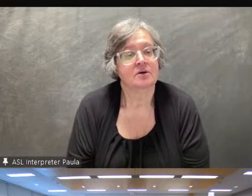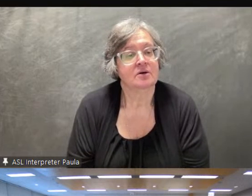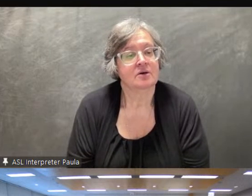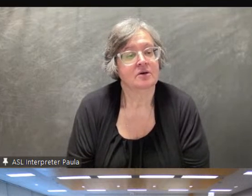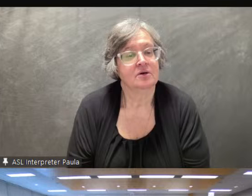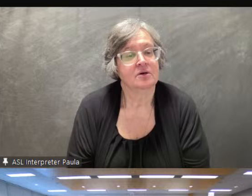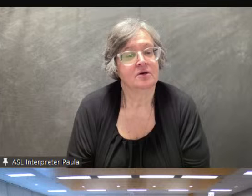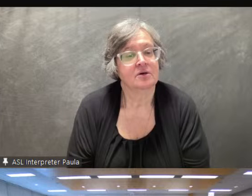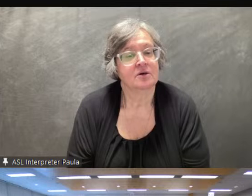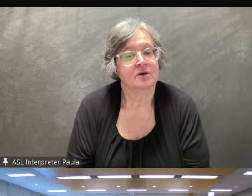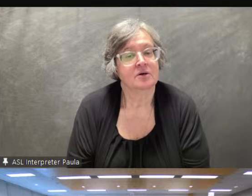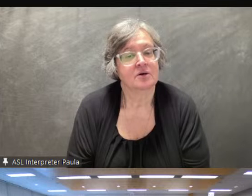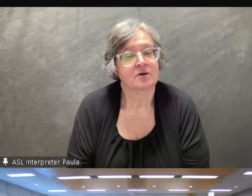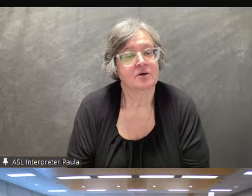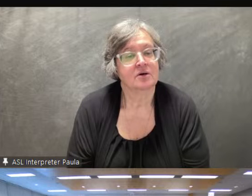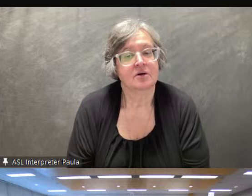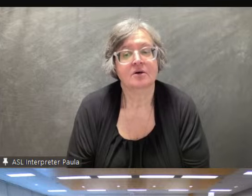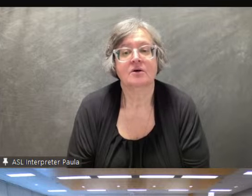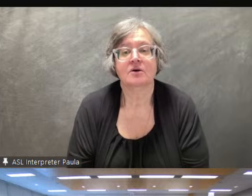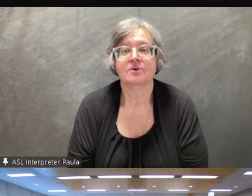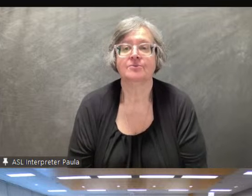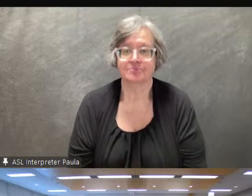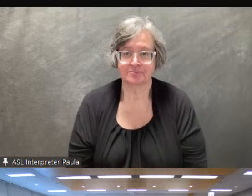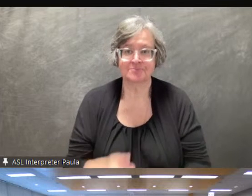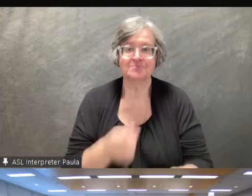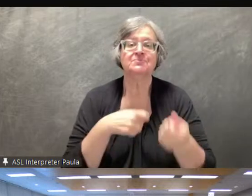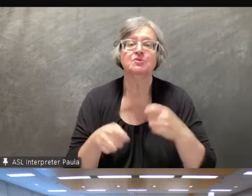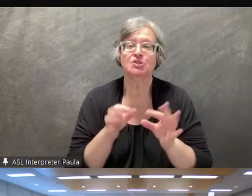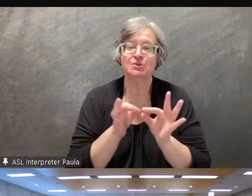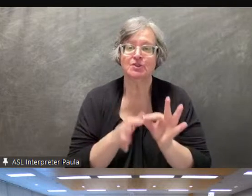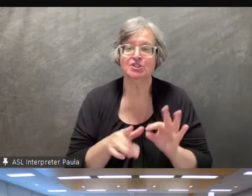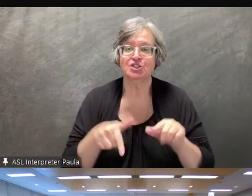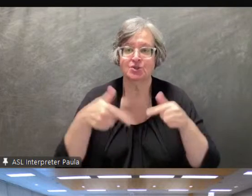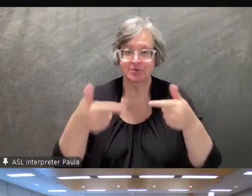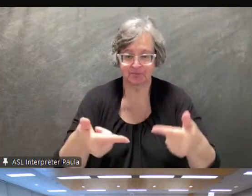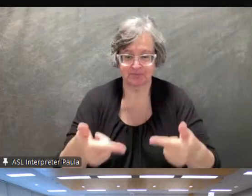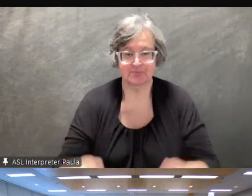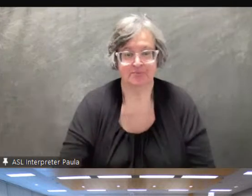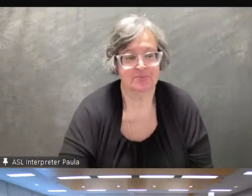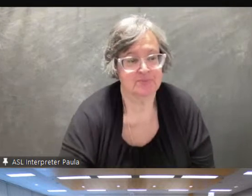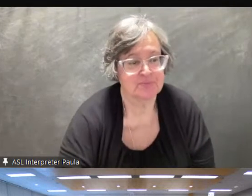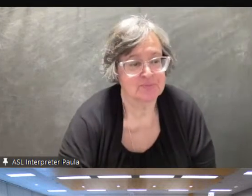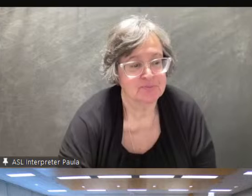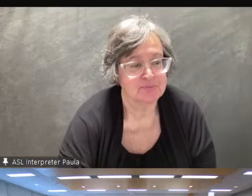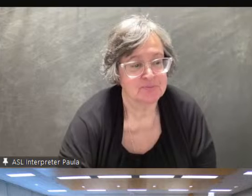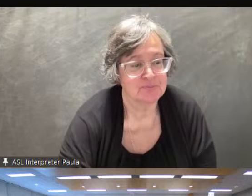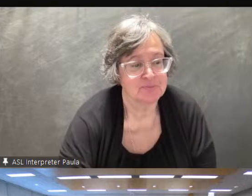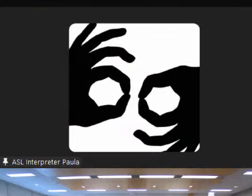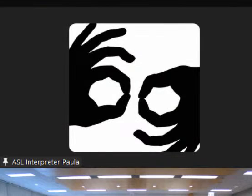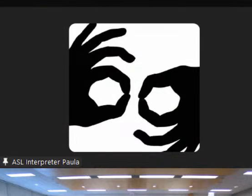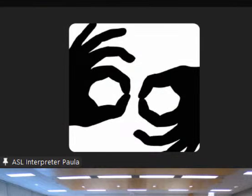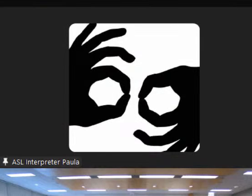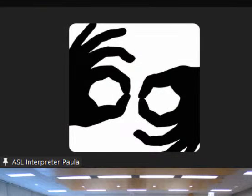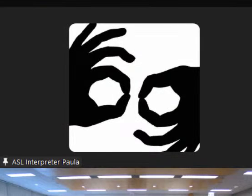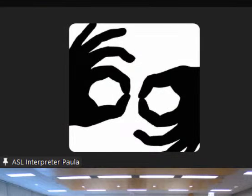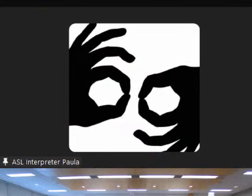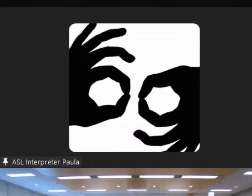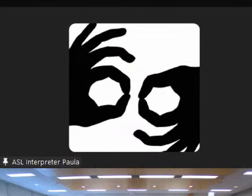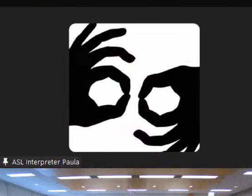So let's dig into some of the details. We are predicting with these additional